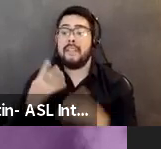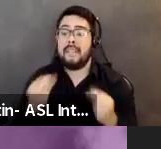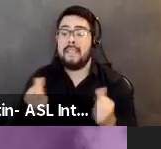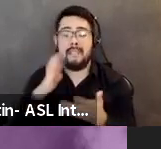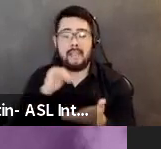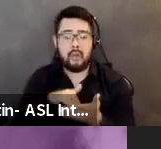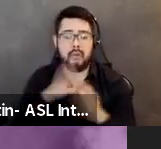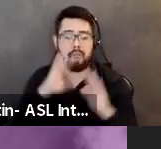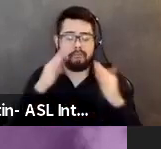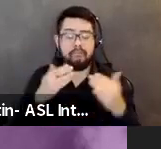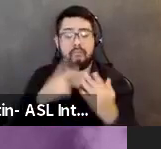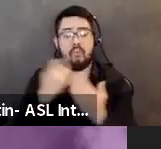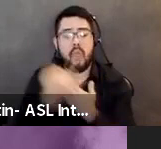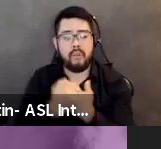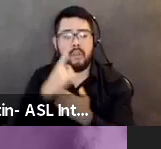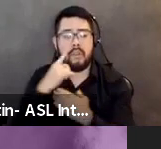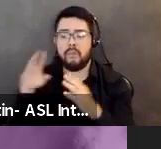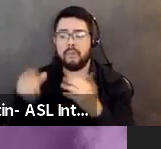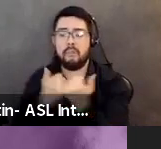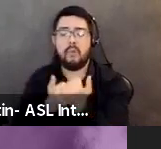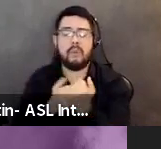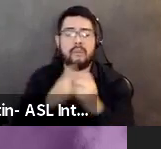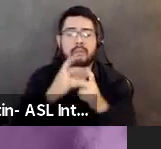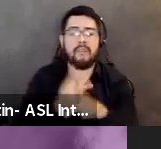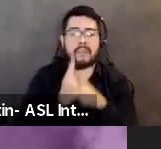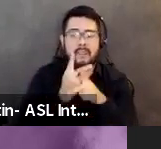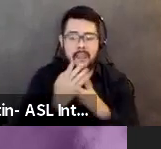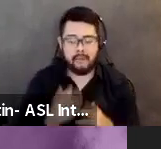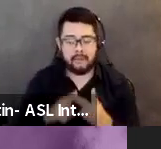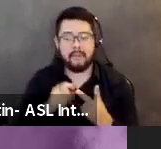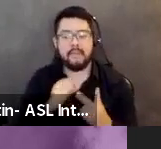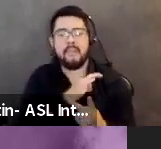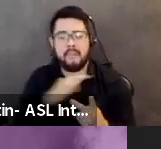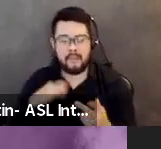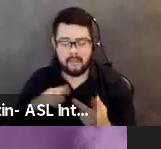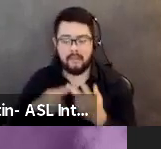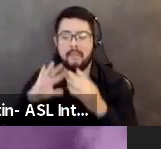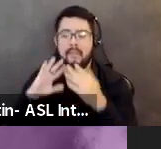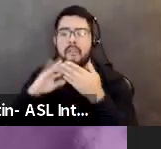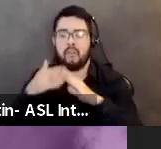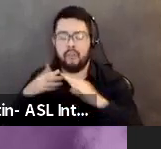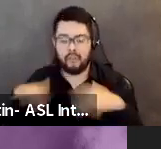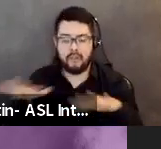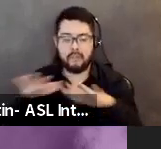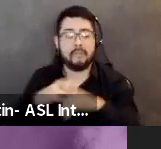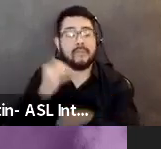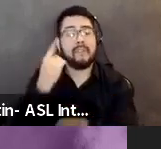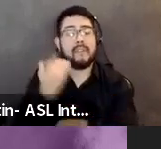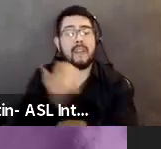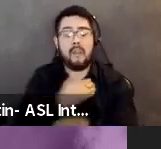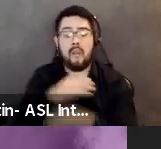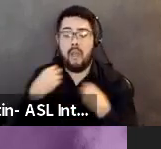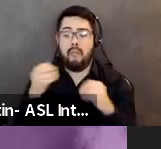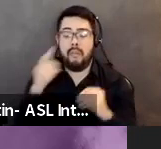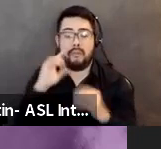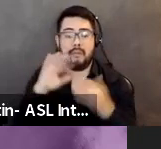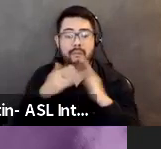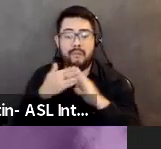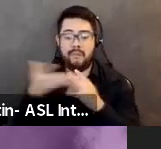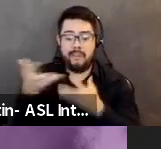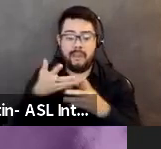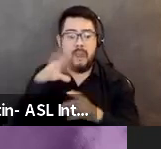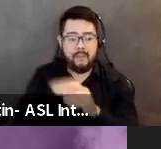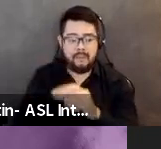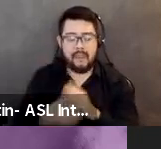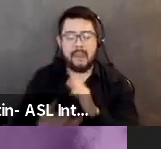support families caregivers and community partners in particular our office of family and community engagement has relaunched the adopt-a-school